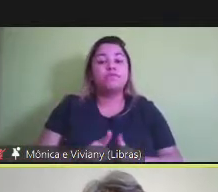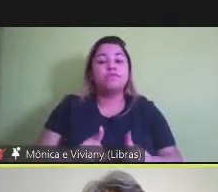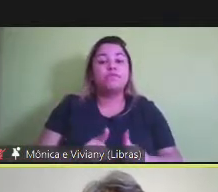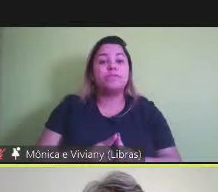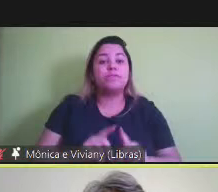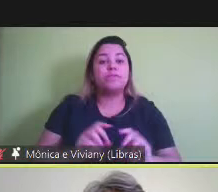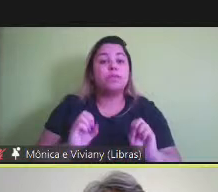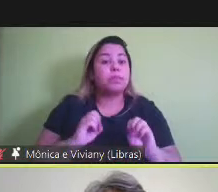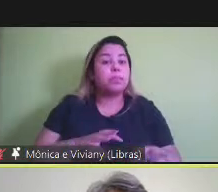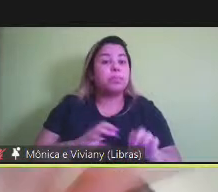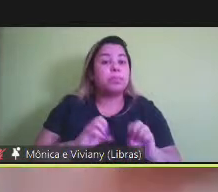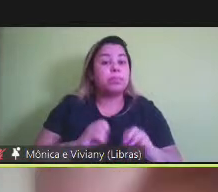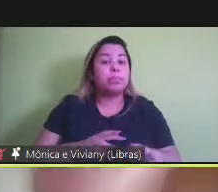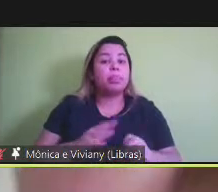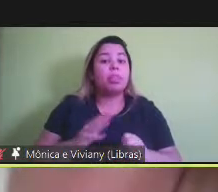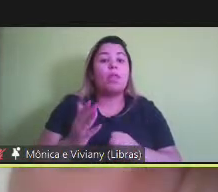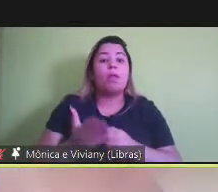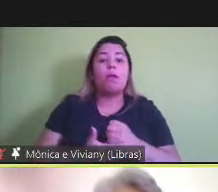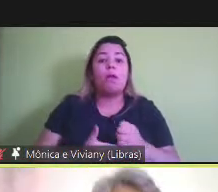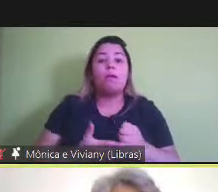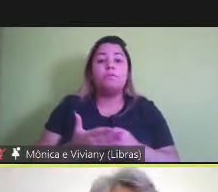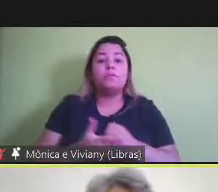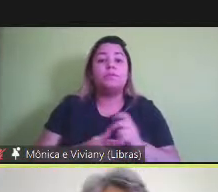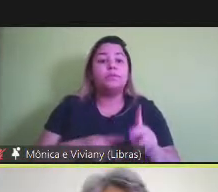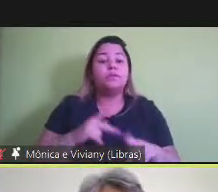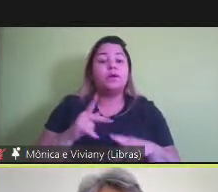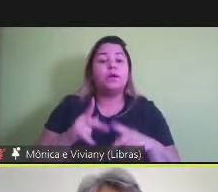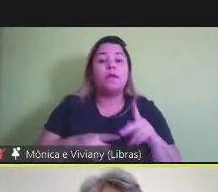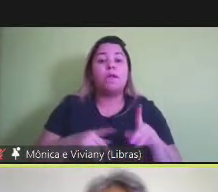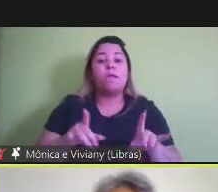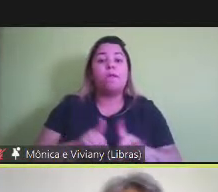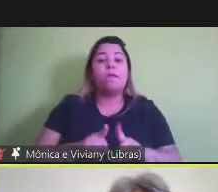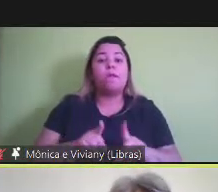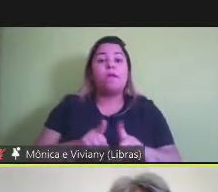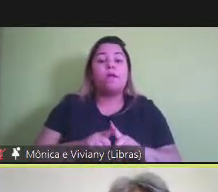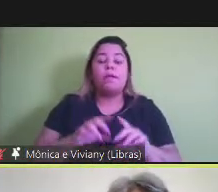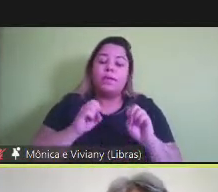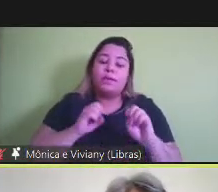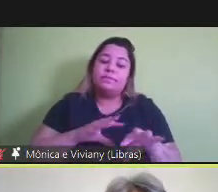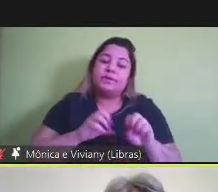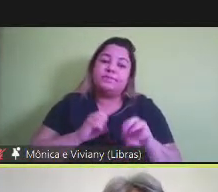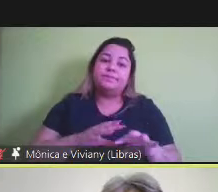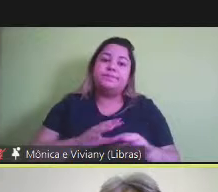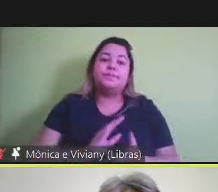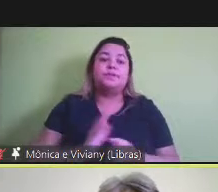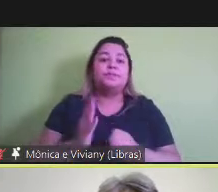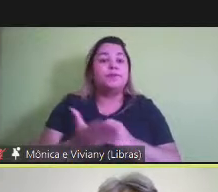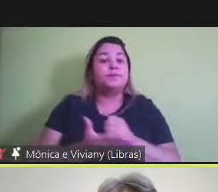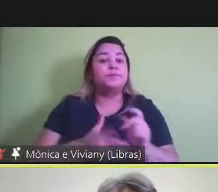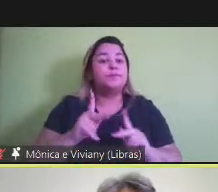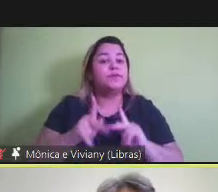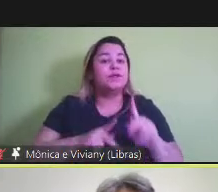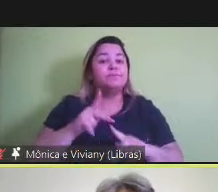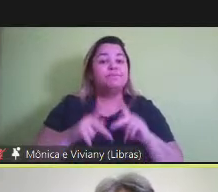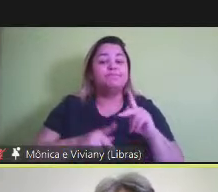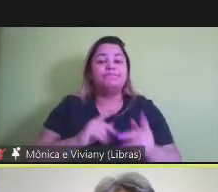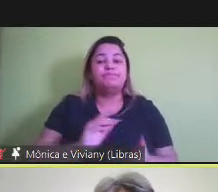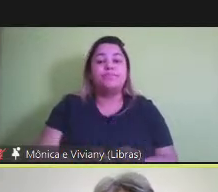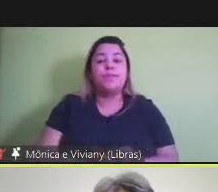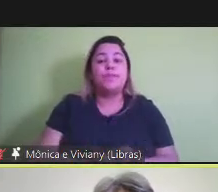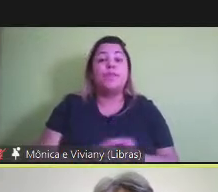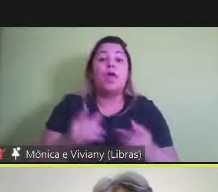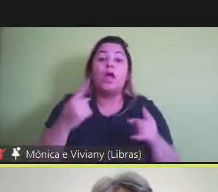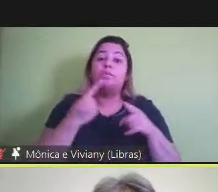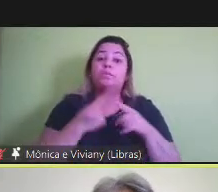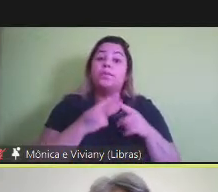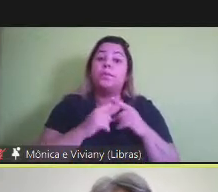is what we should consider as popular education. In reality, it's more education than a popular education,